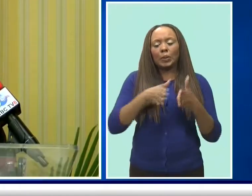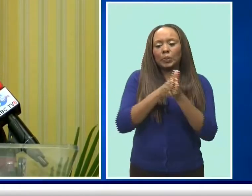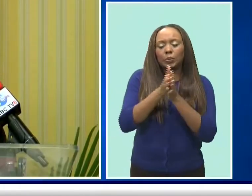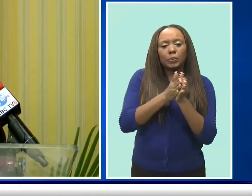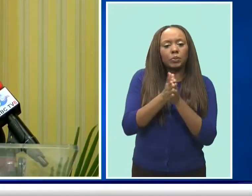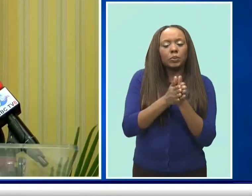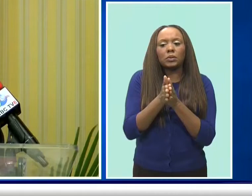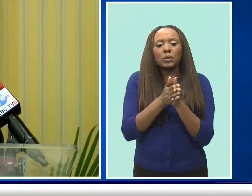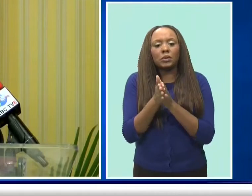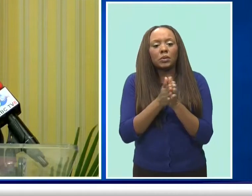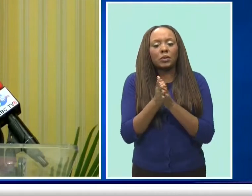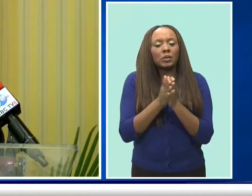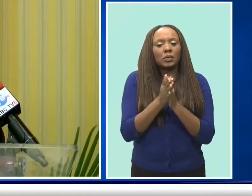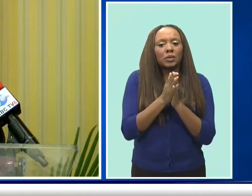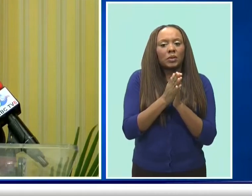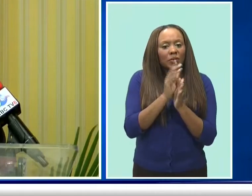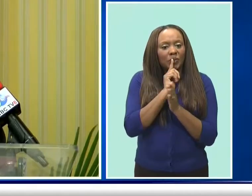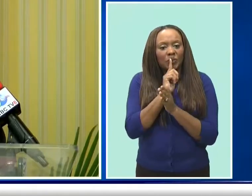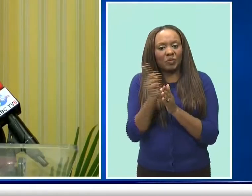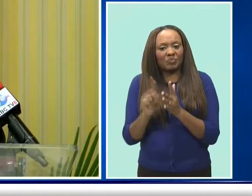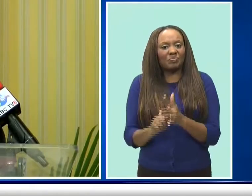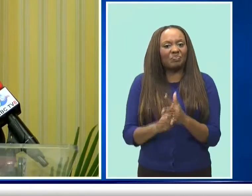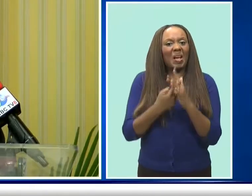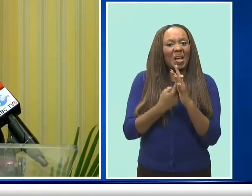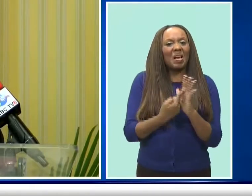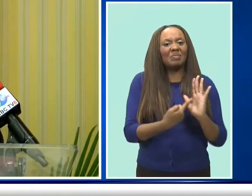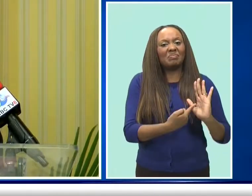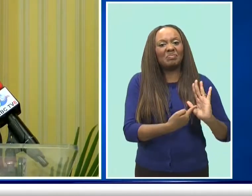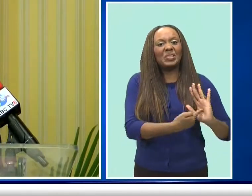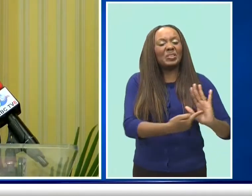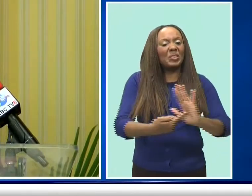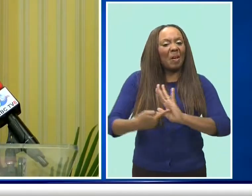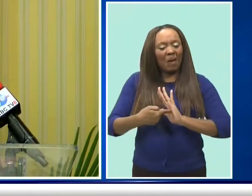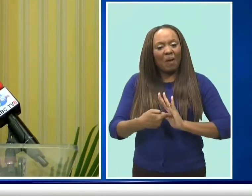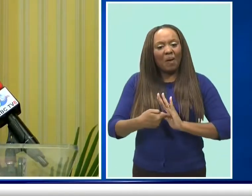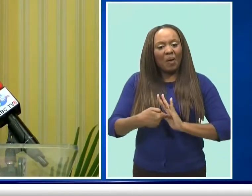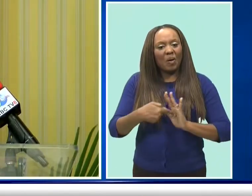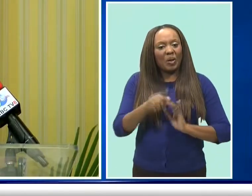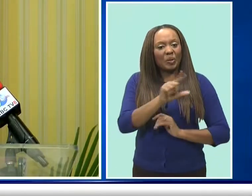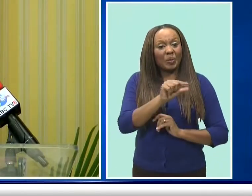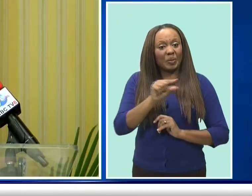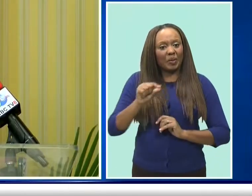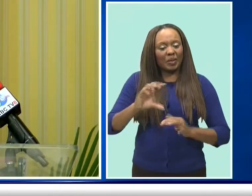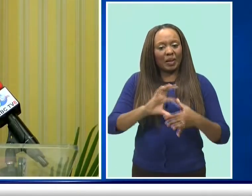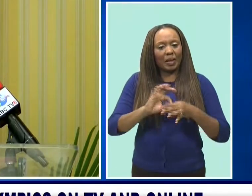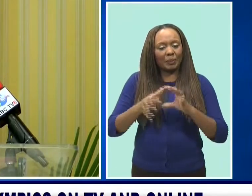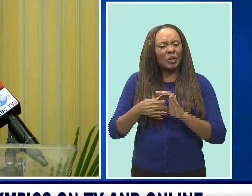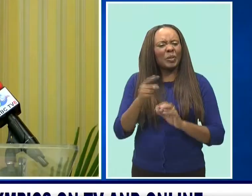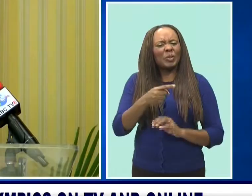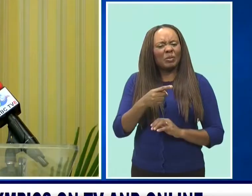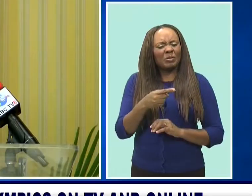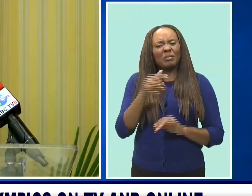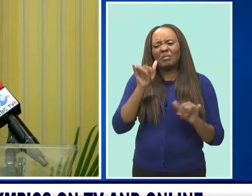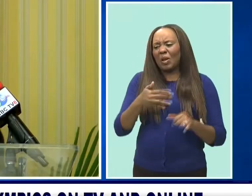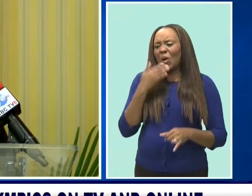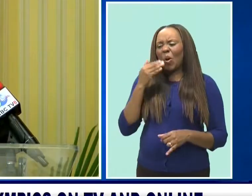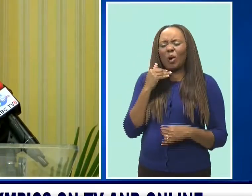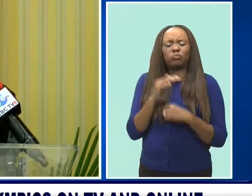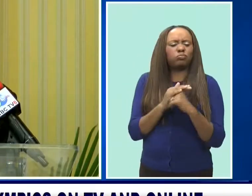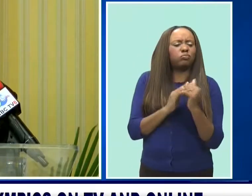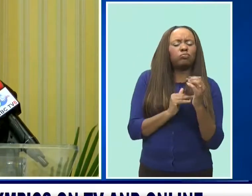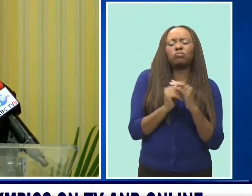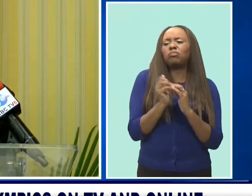to executing delivery of these games in your living rooms,